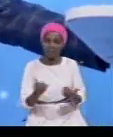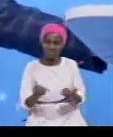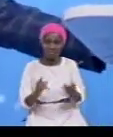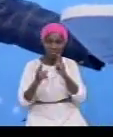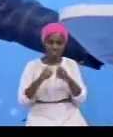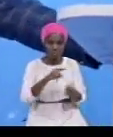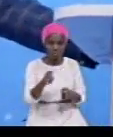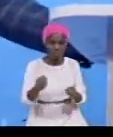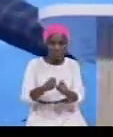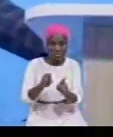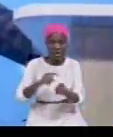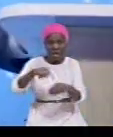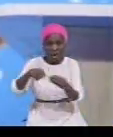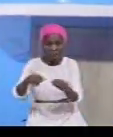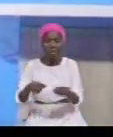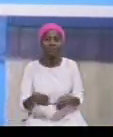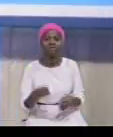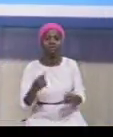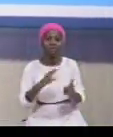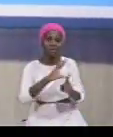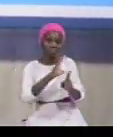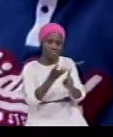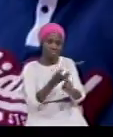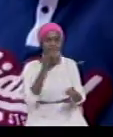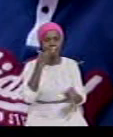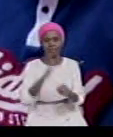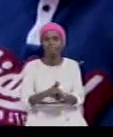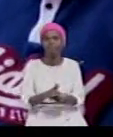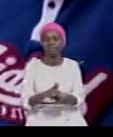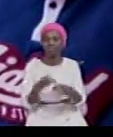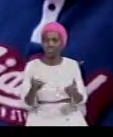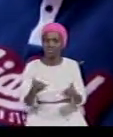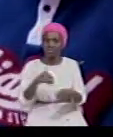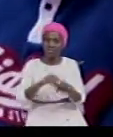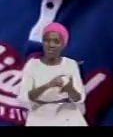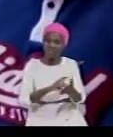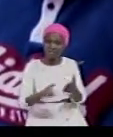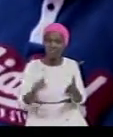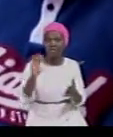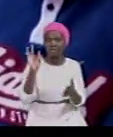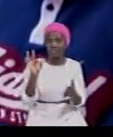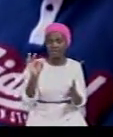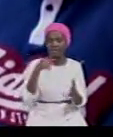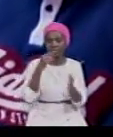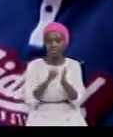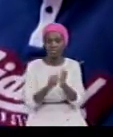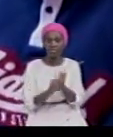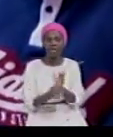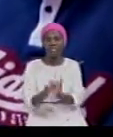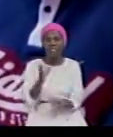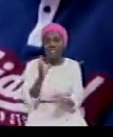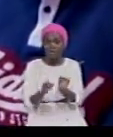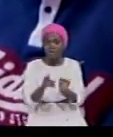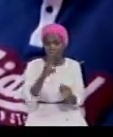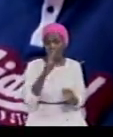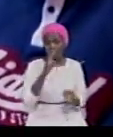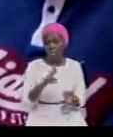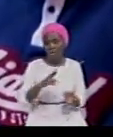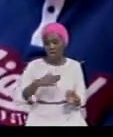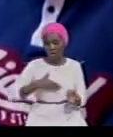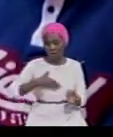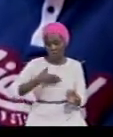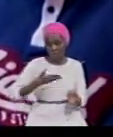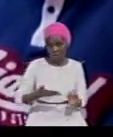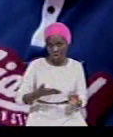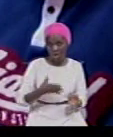conditional promise. Where is the condition? Look at verse 19. In verse 19, if ye be willing and obedient, that's